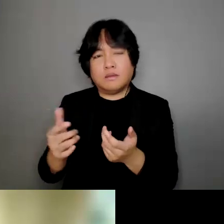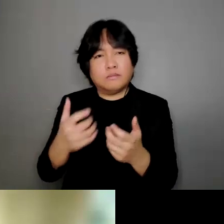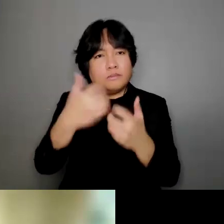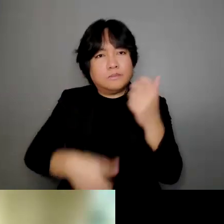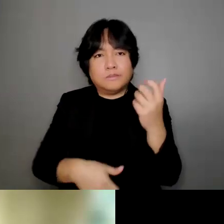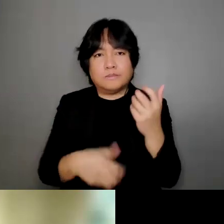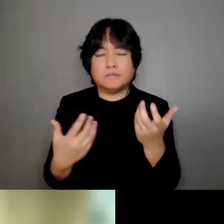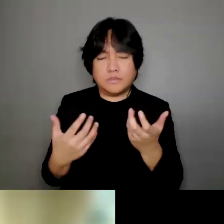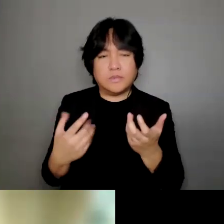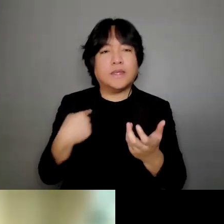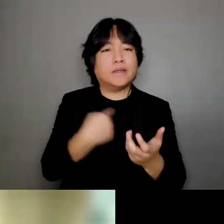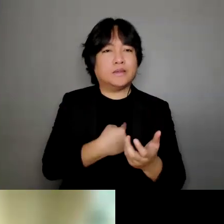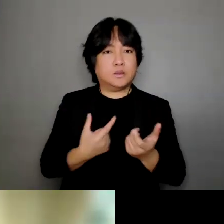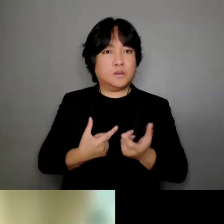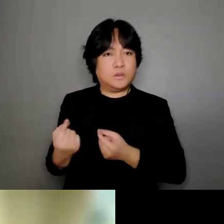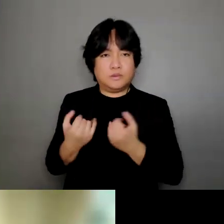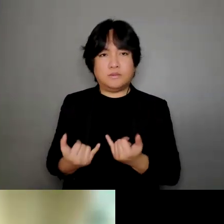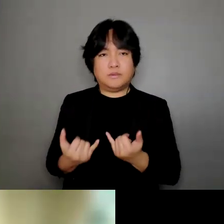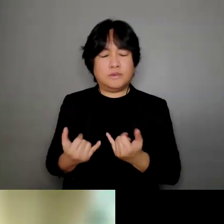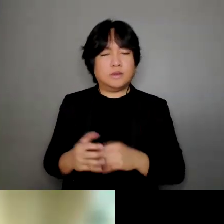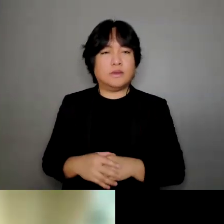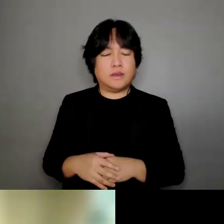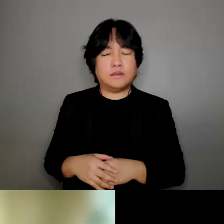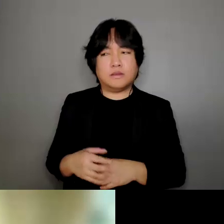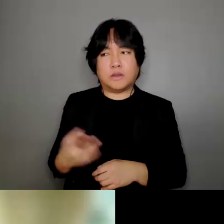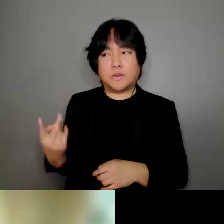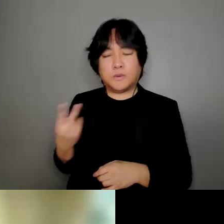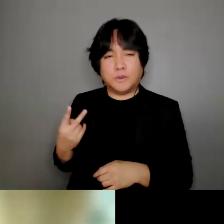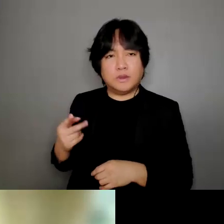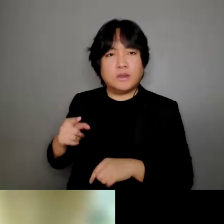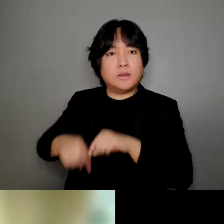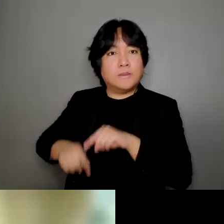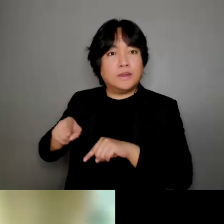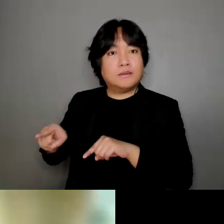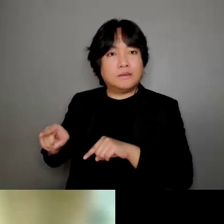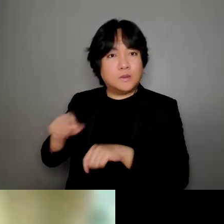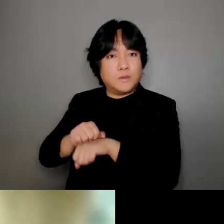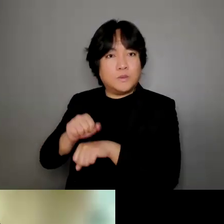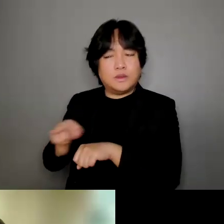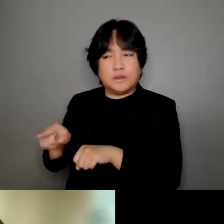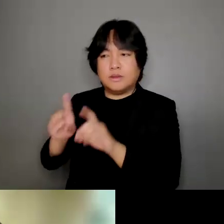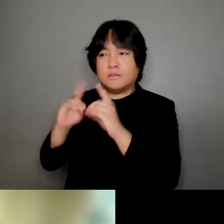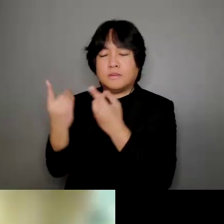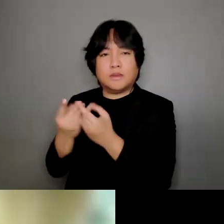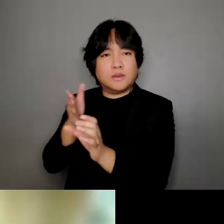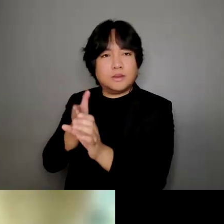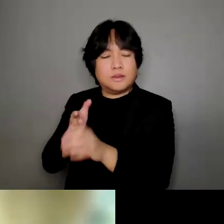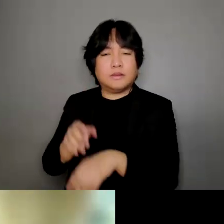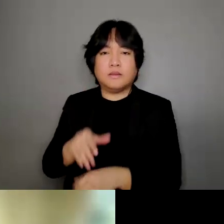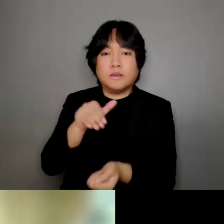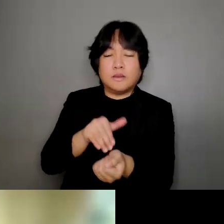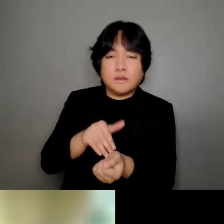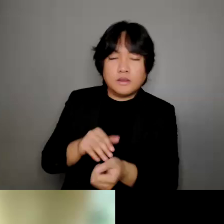yung ginagawa namin ngayon ng isang colleague ko from Department of Psychology. I think nandito siya si Dr. Jose